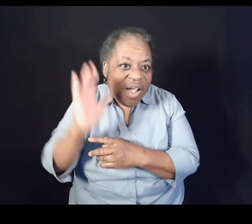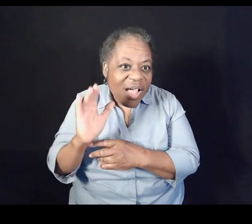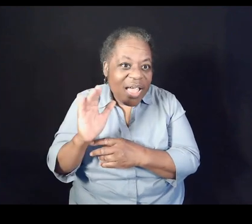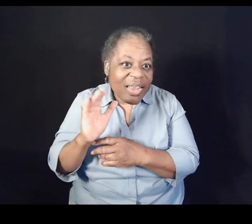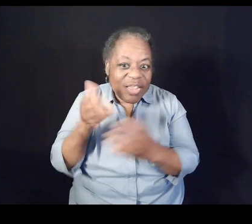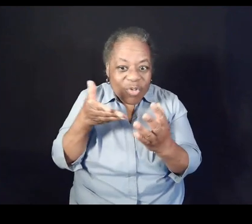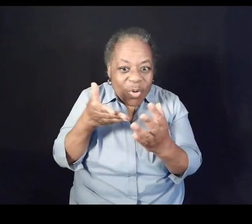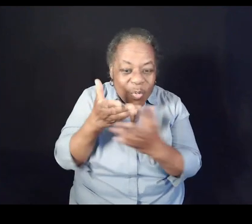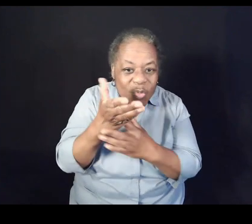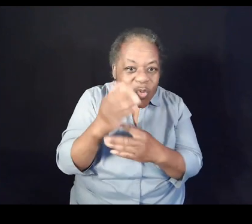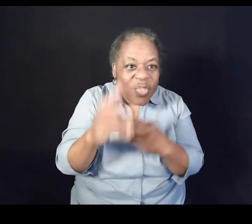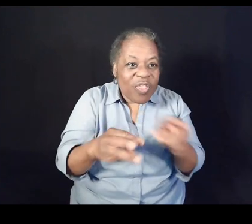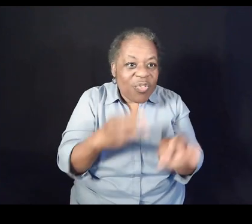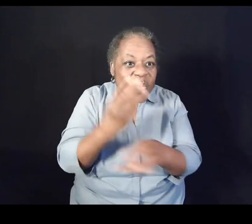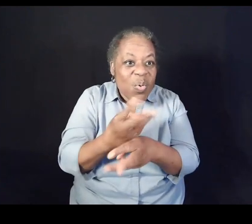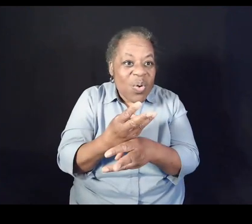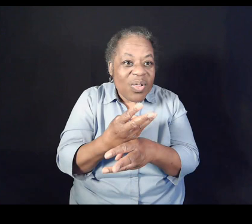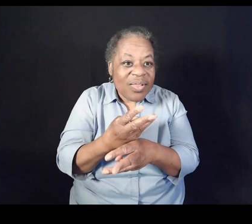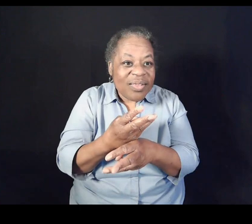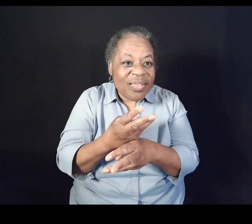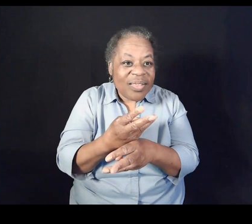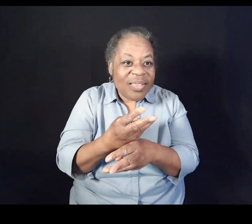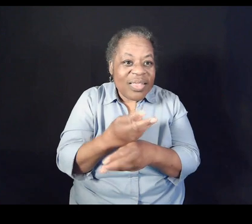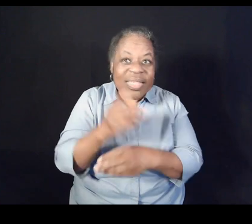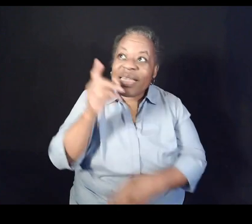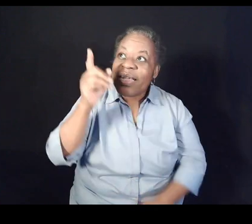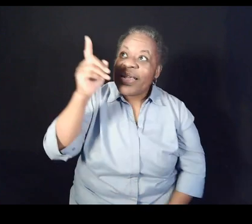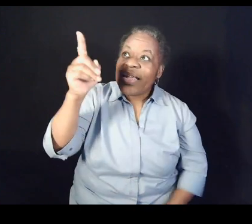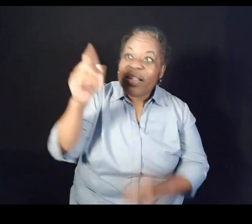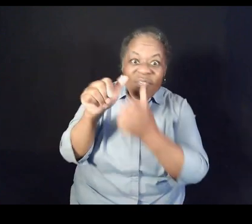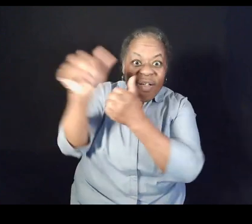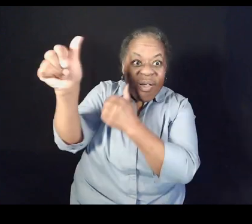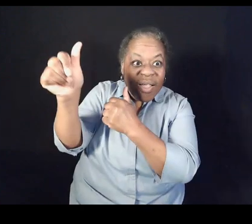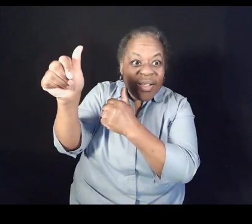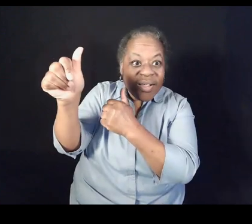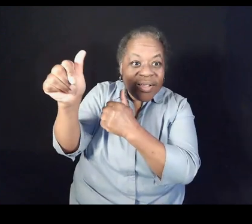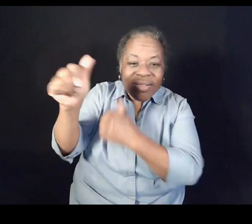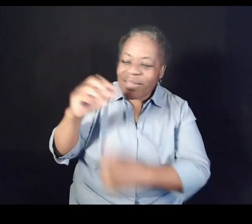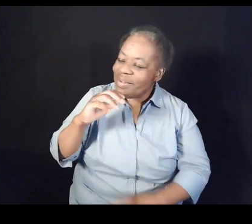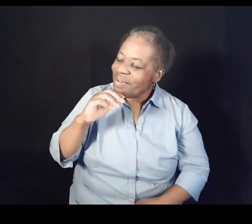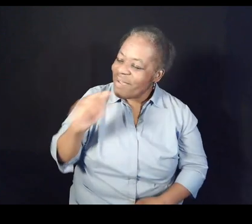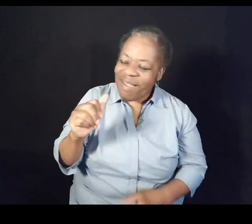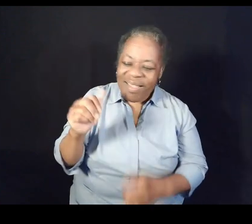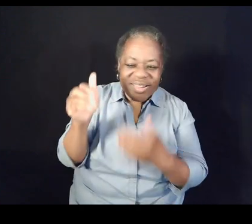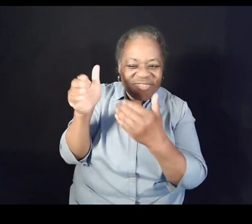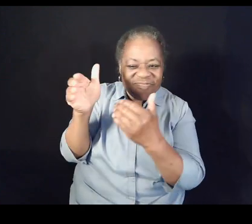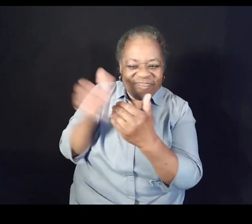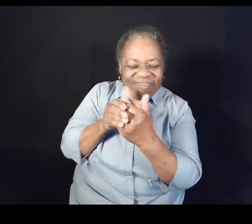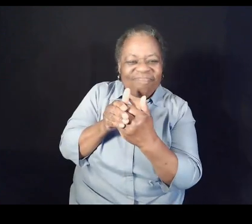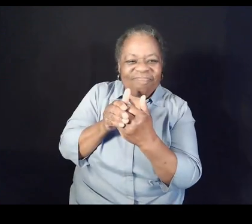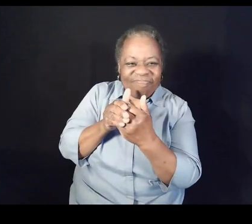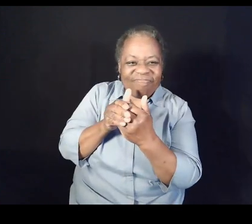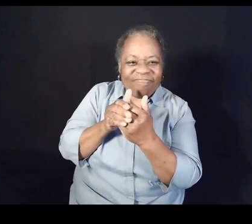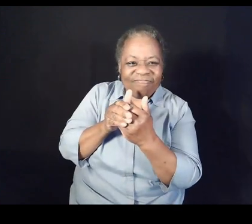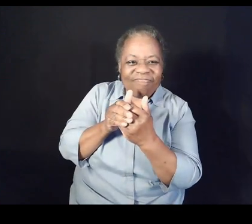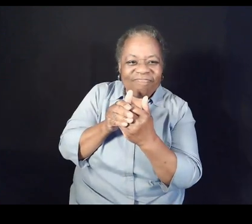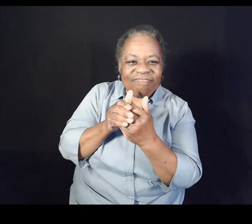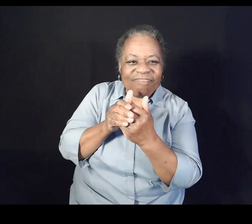it turns out, he is not far from each one of us.